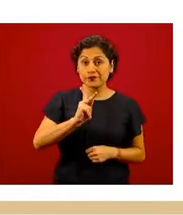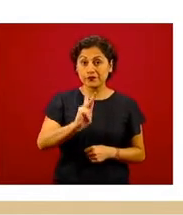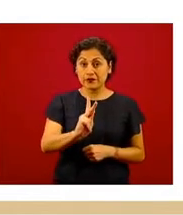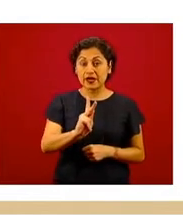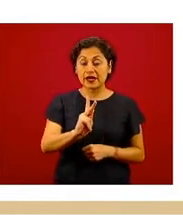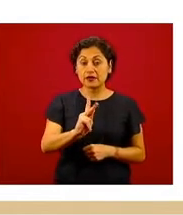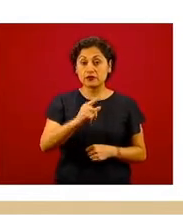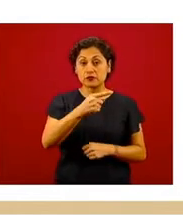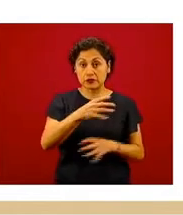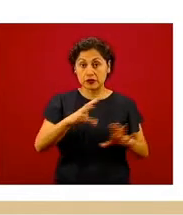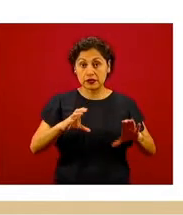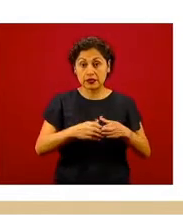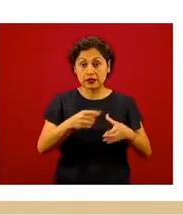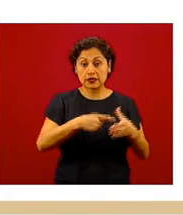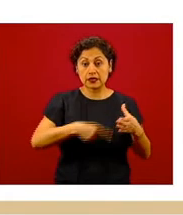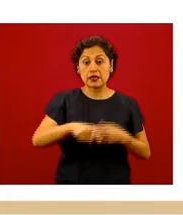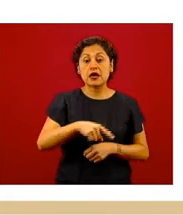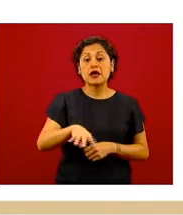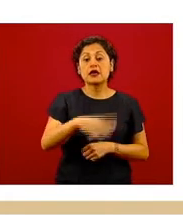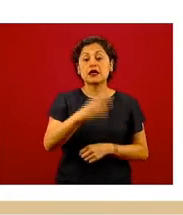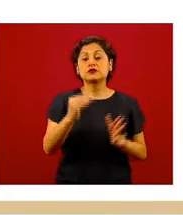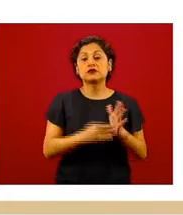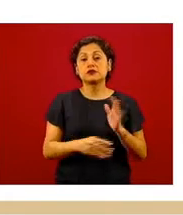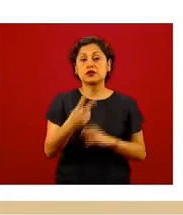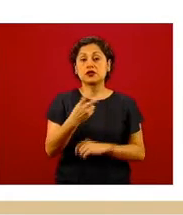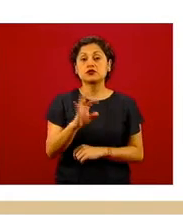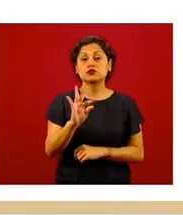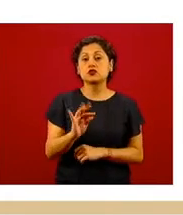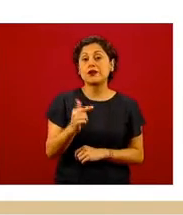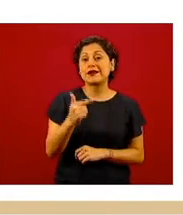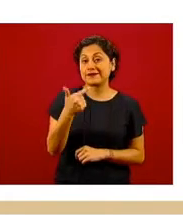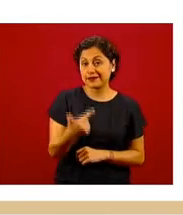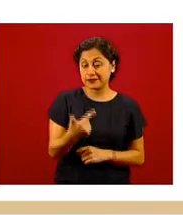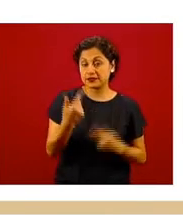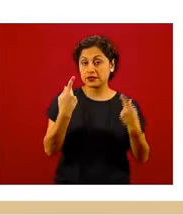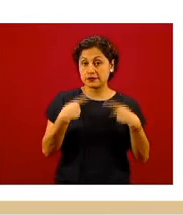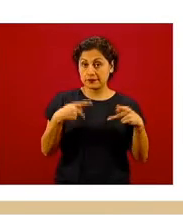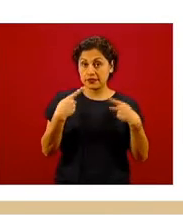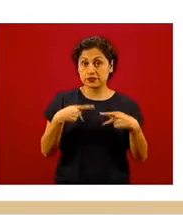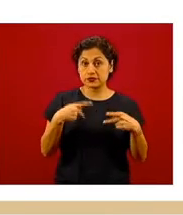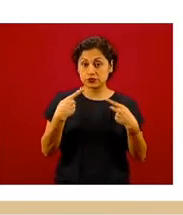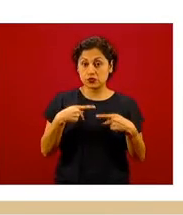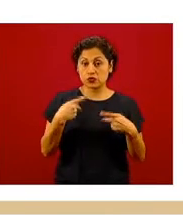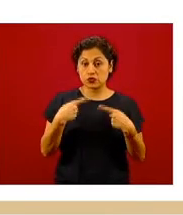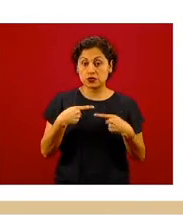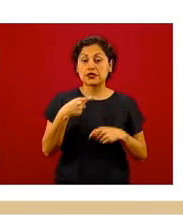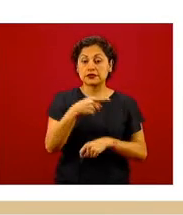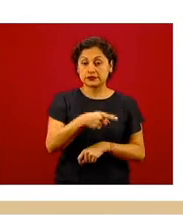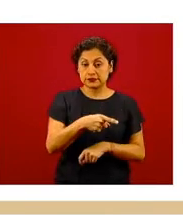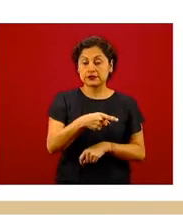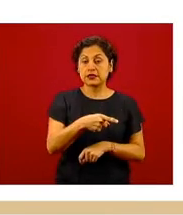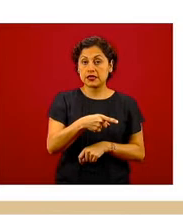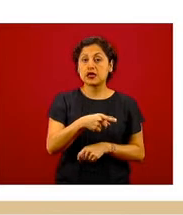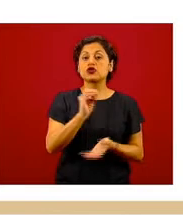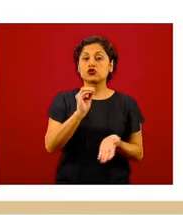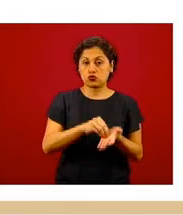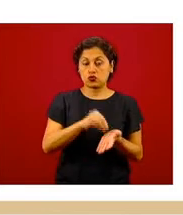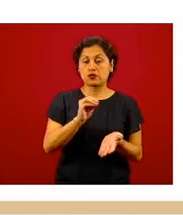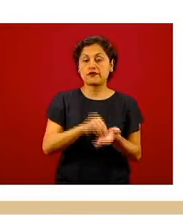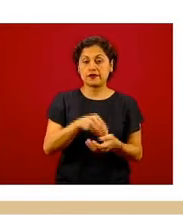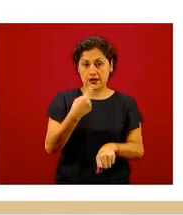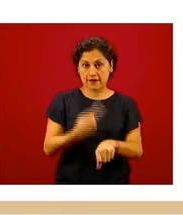However, it's just about a fifth, so 14,247 cases that comprise the